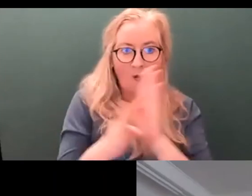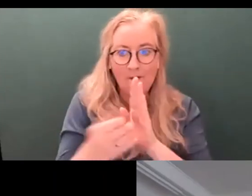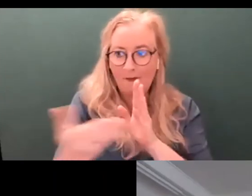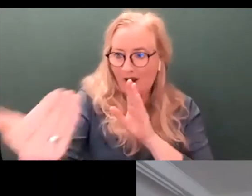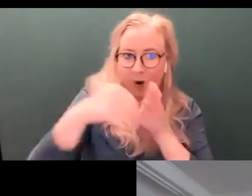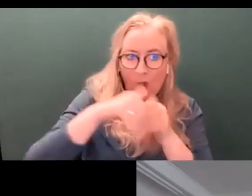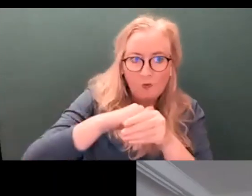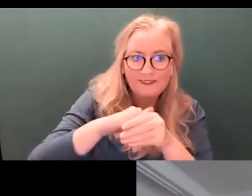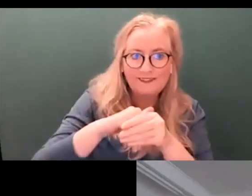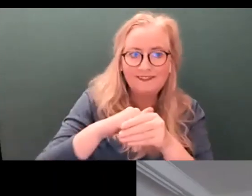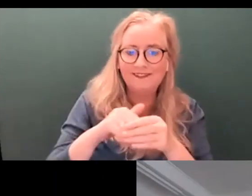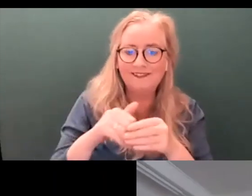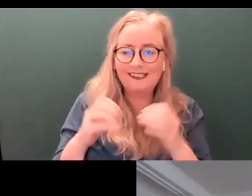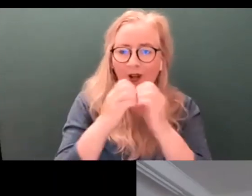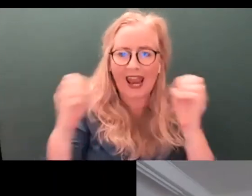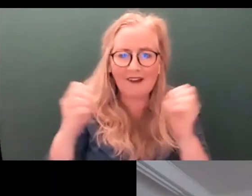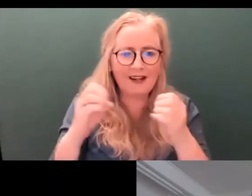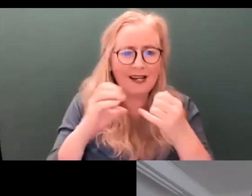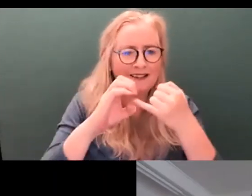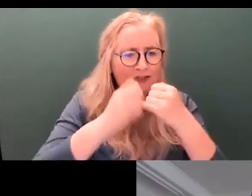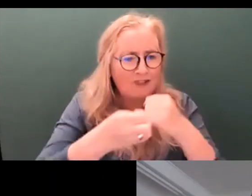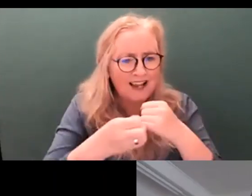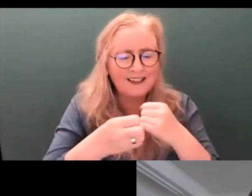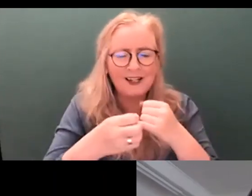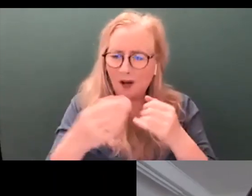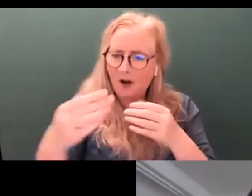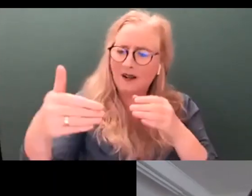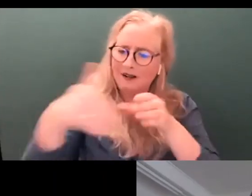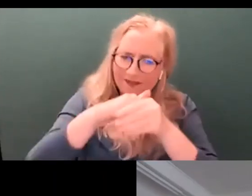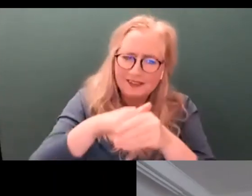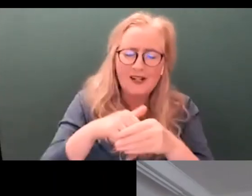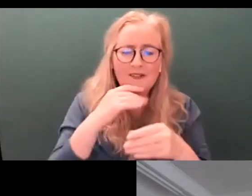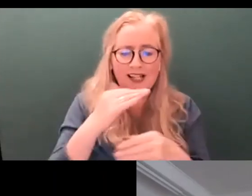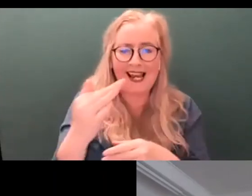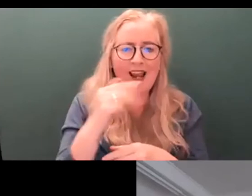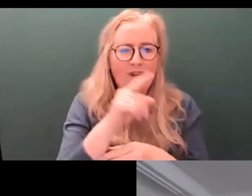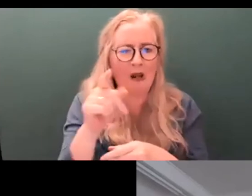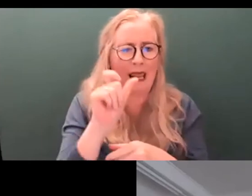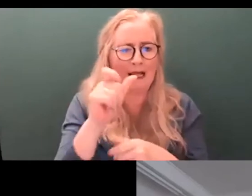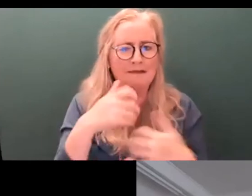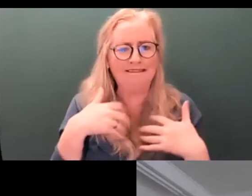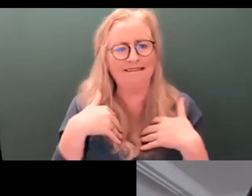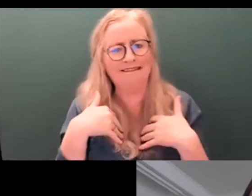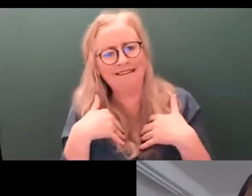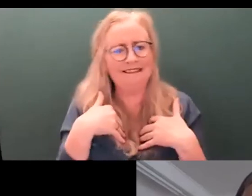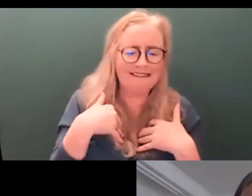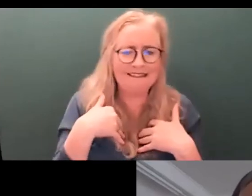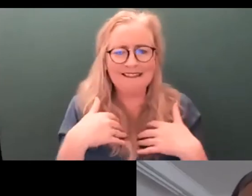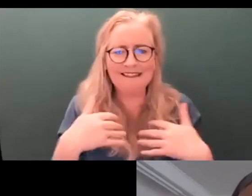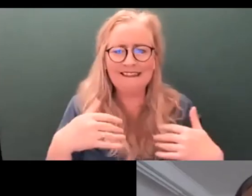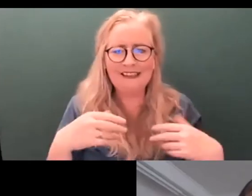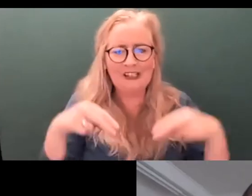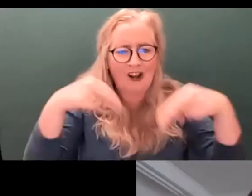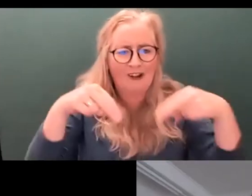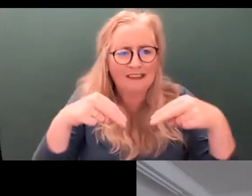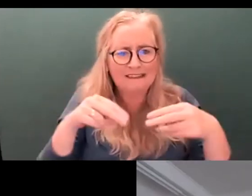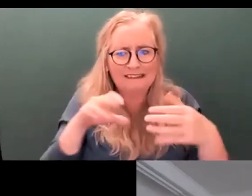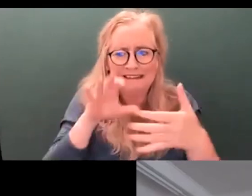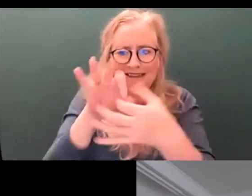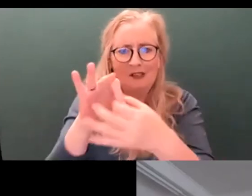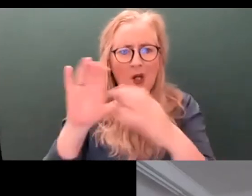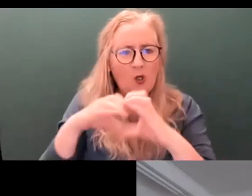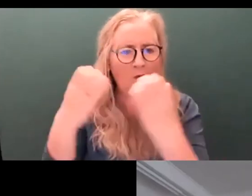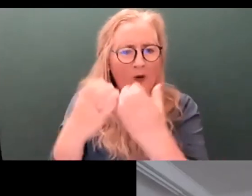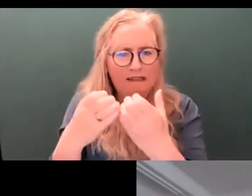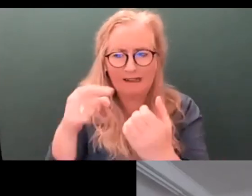included that every effort that's made will have a reward. So if you're a bit anxious or a bit nervous about sort of reaching out to a community you're not